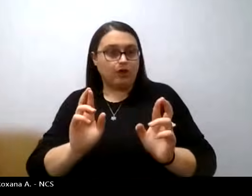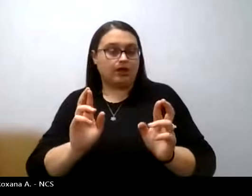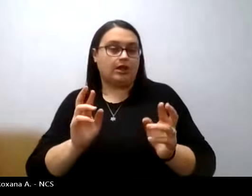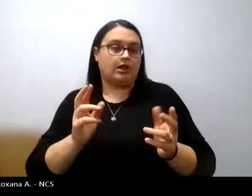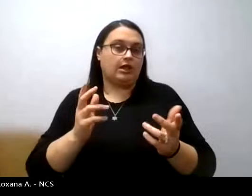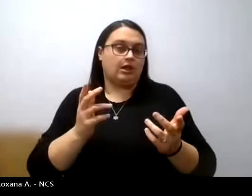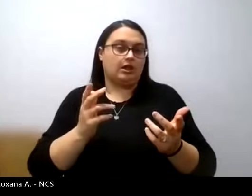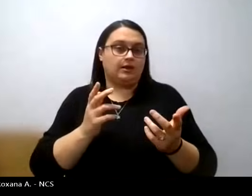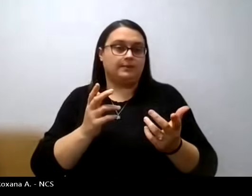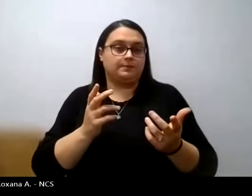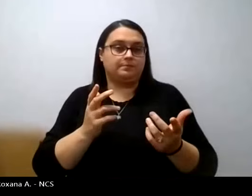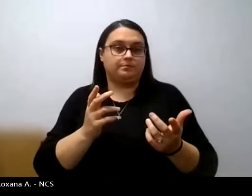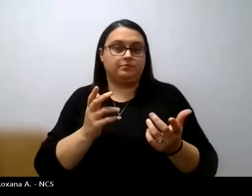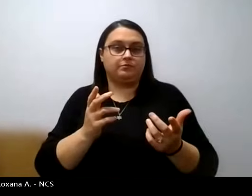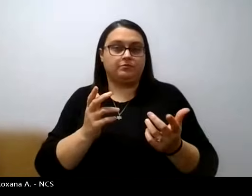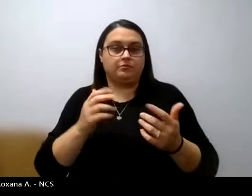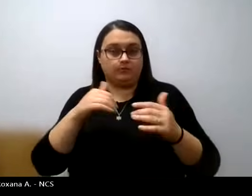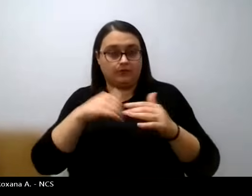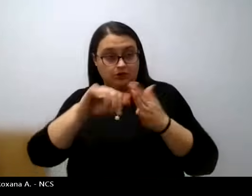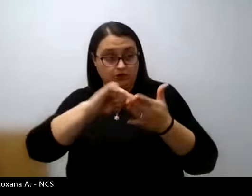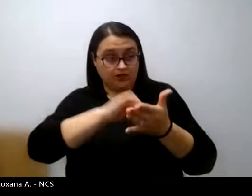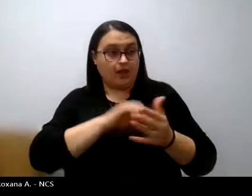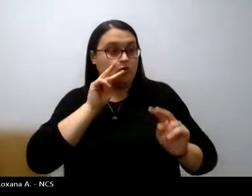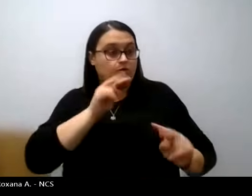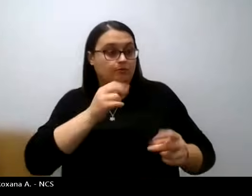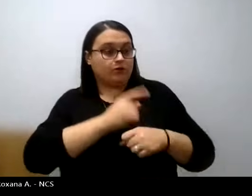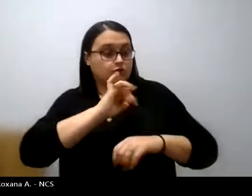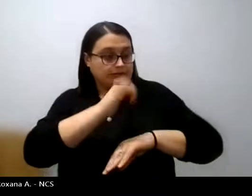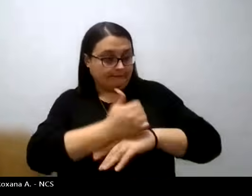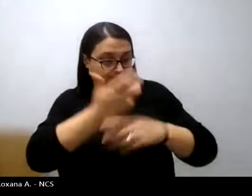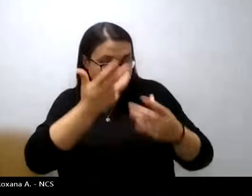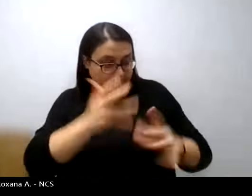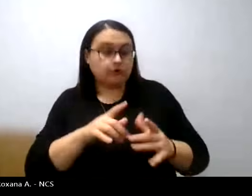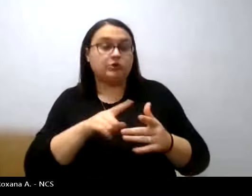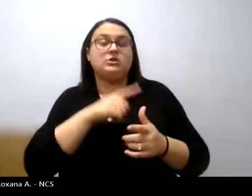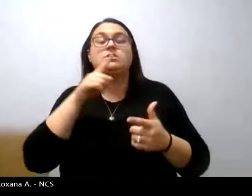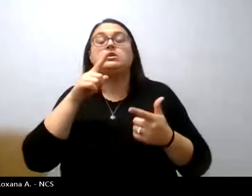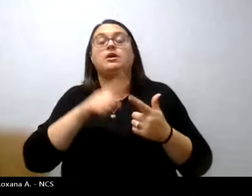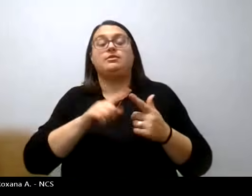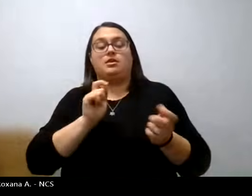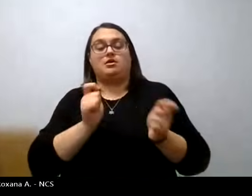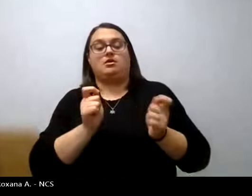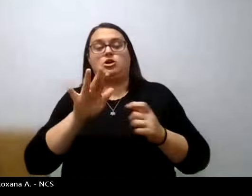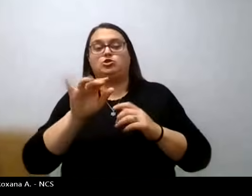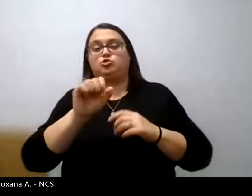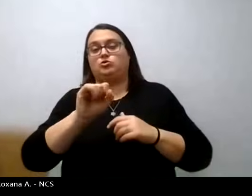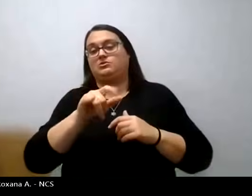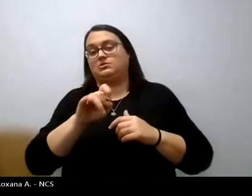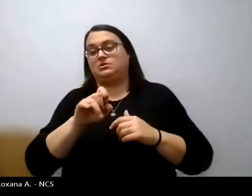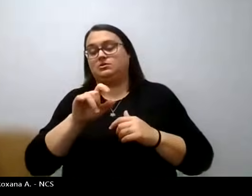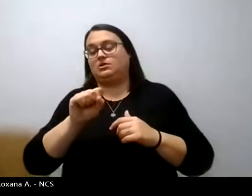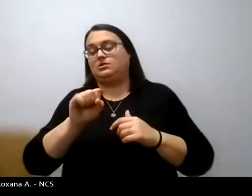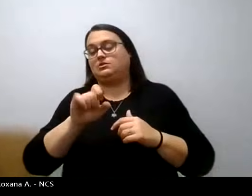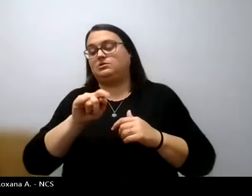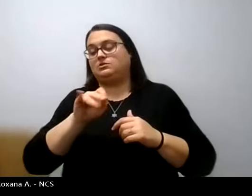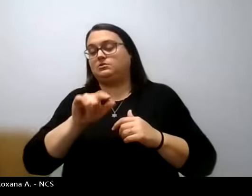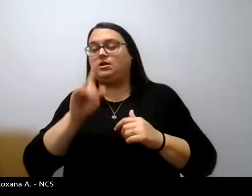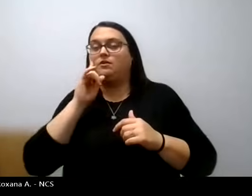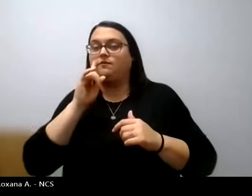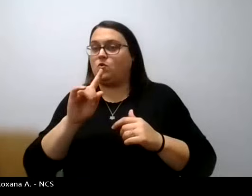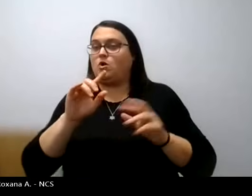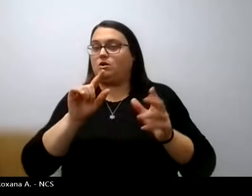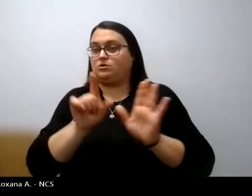reaffirm that go into the account, make sure you're set up, and then adjust your settings for those notifications. And you should. And in the